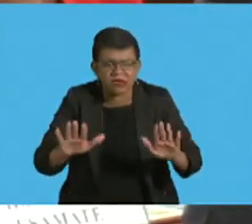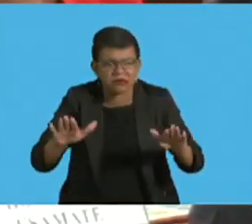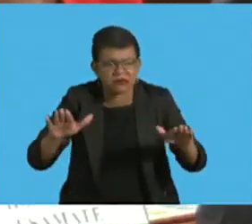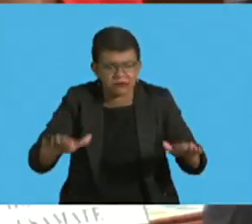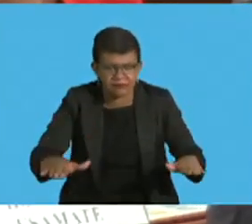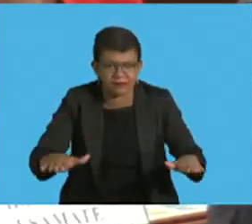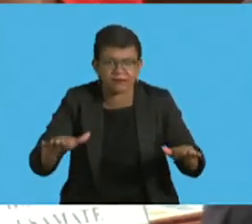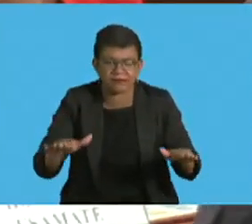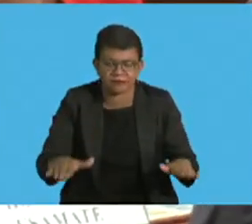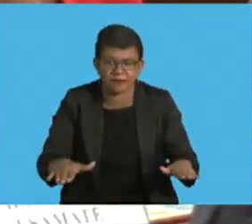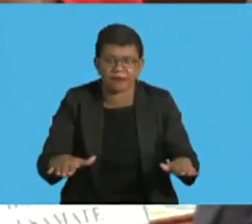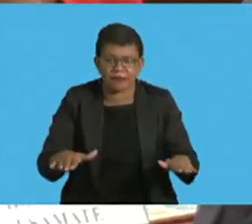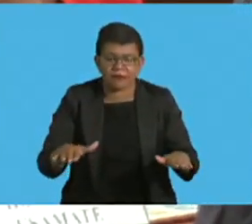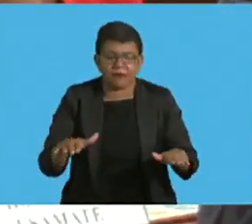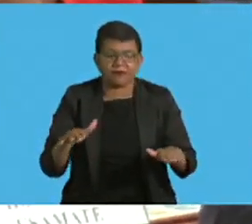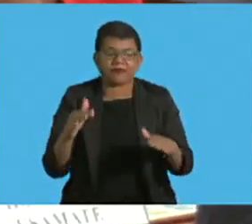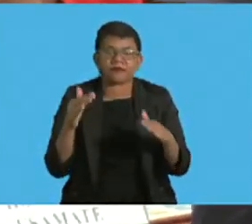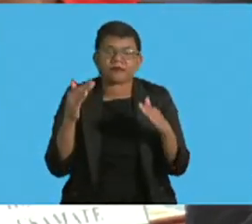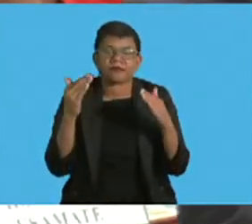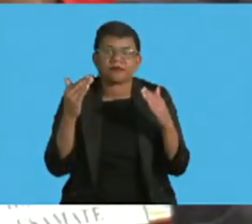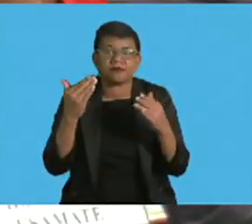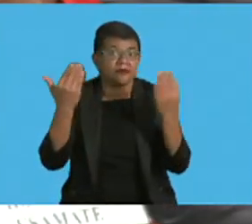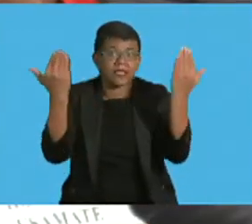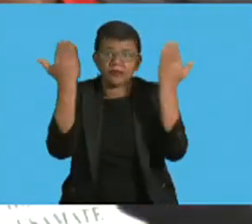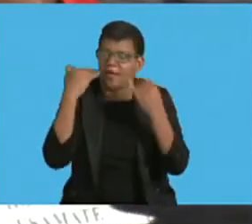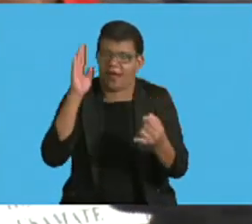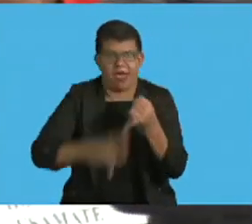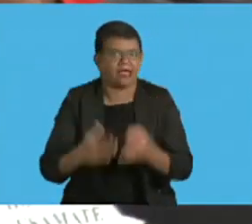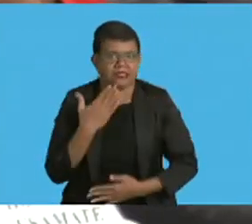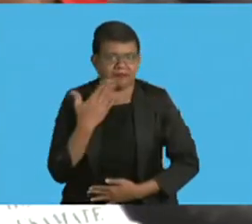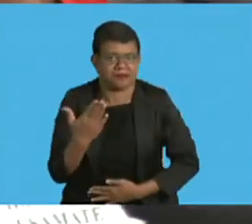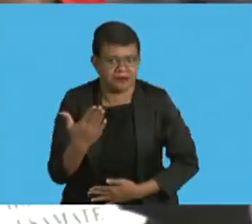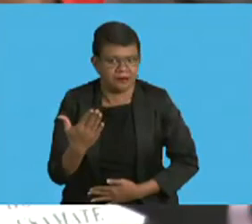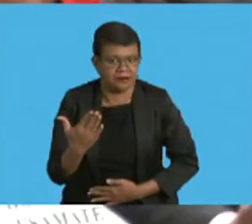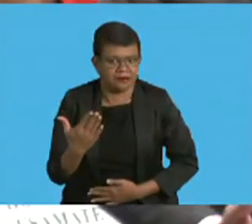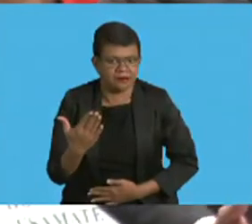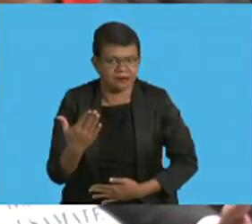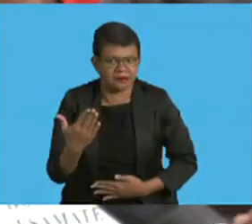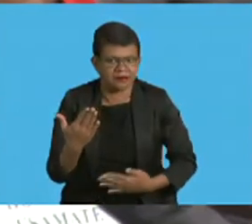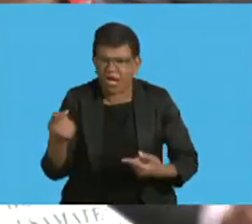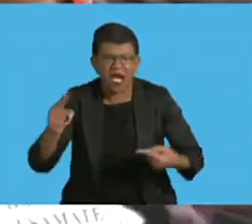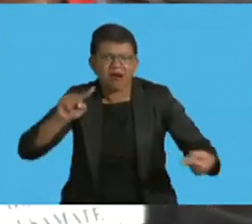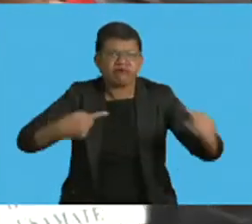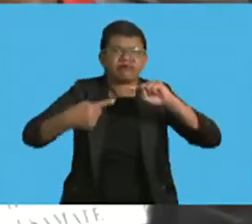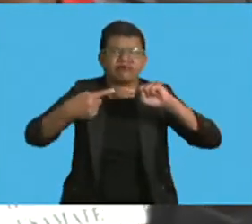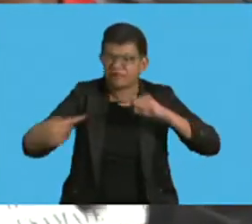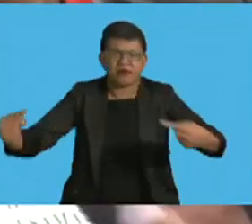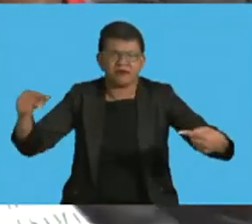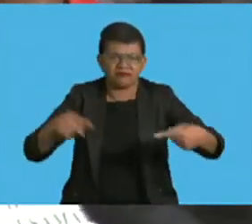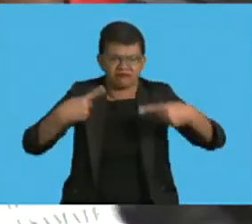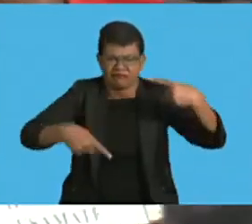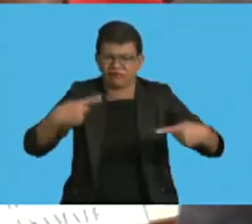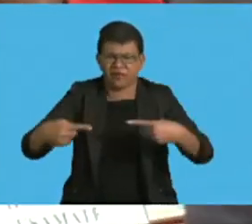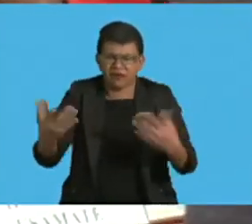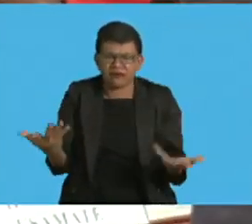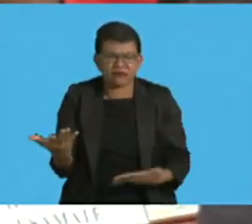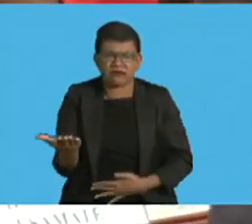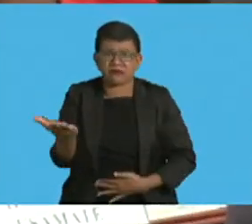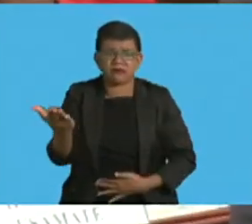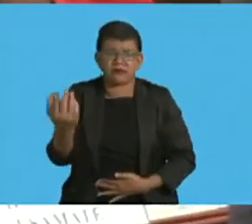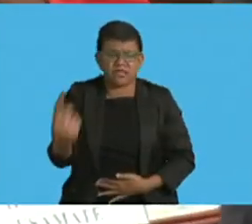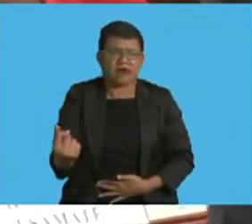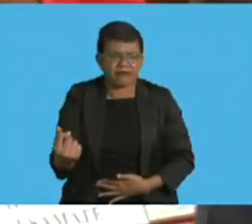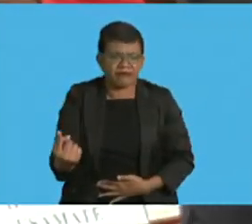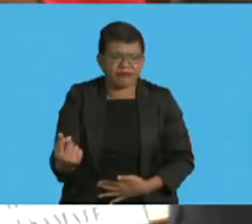So, Mr. Speaker, sir, just my last sentence. So, I mean, these are the kind of contradictions that have taken place, and I therefore, that's normally a